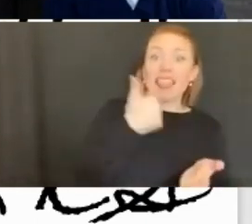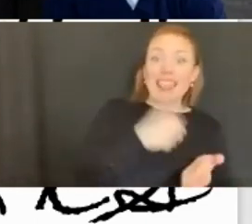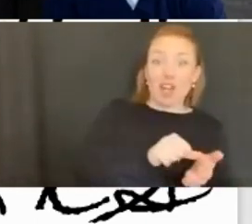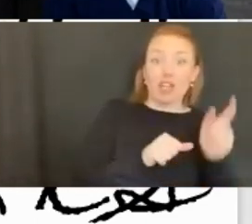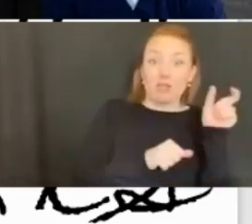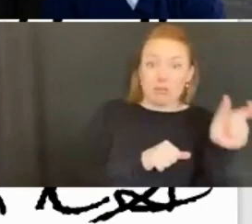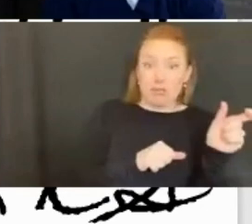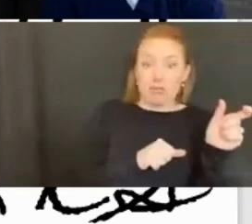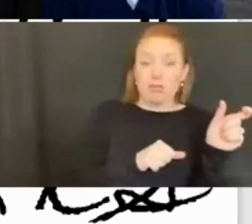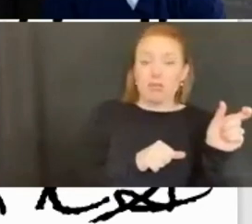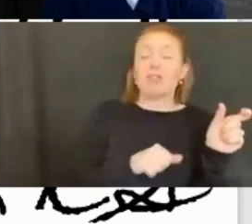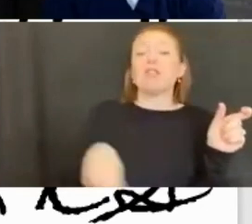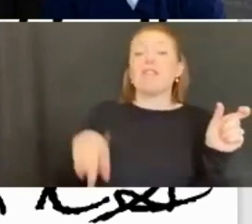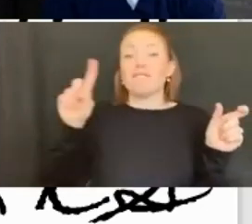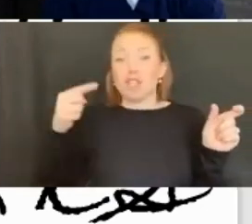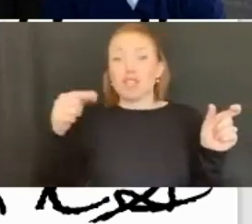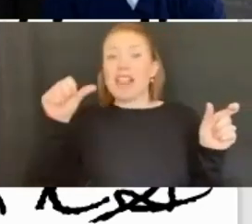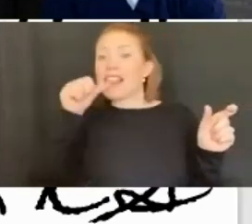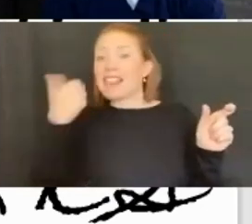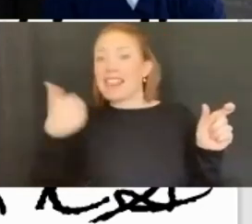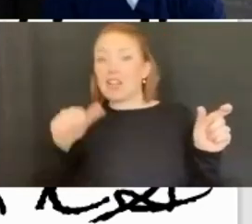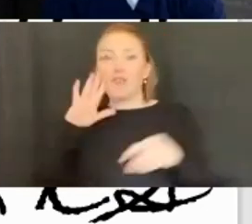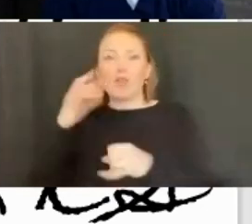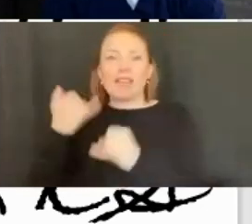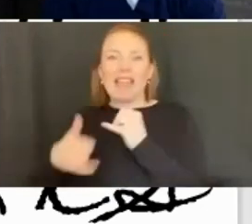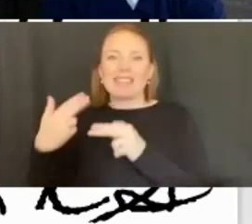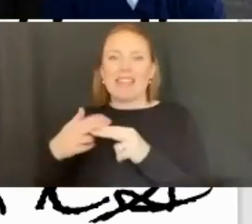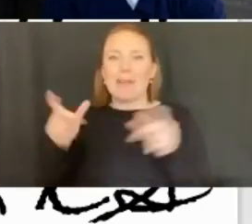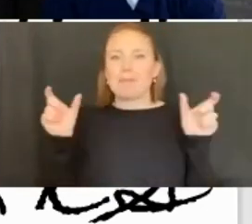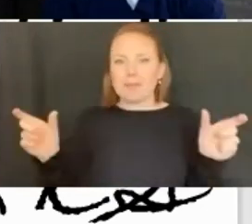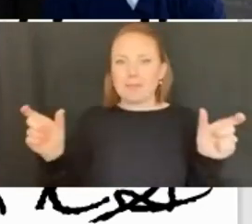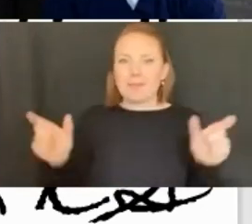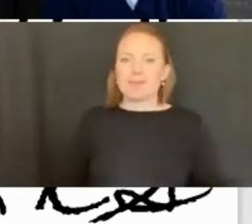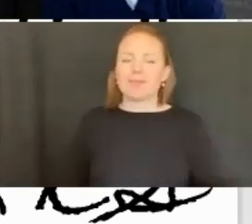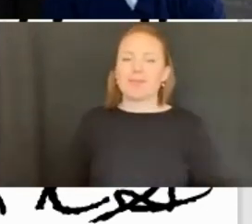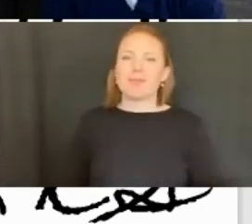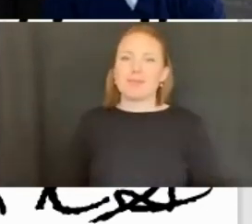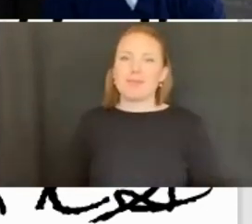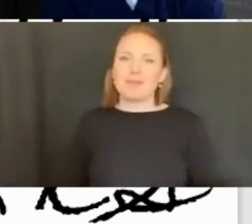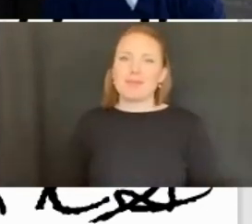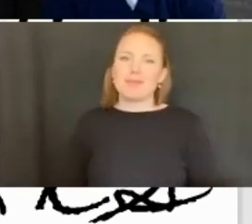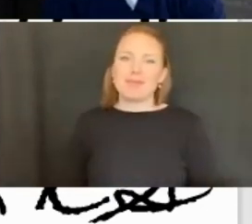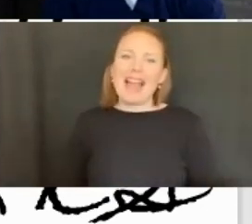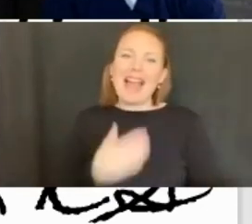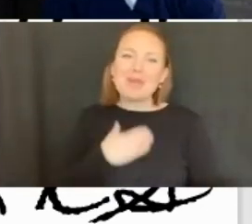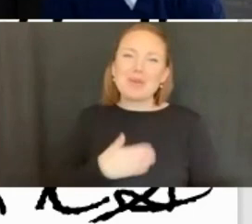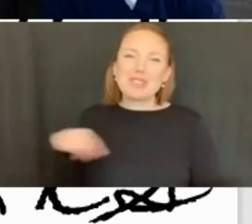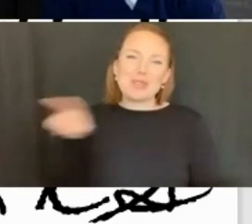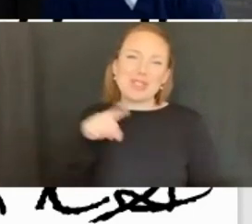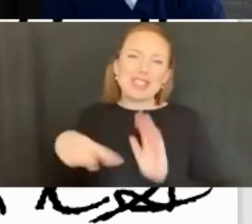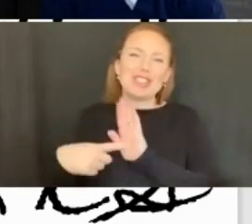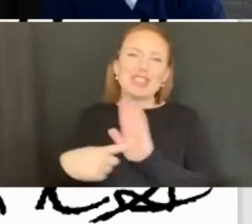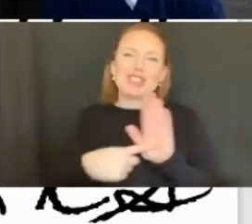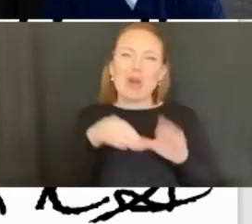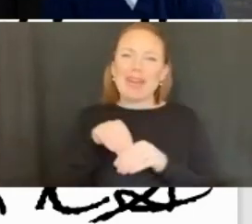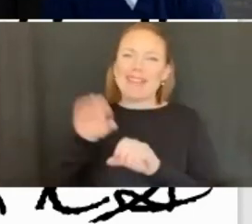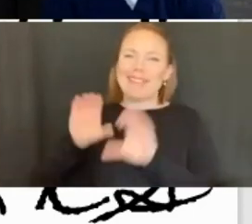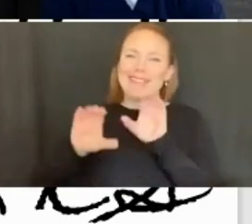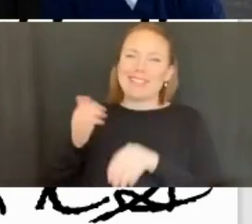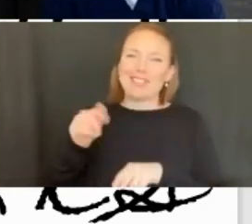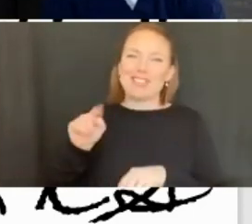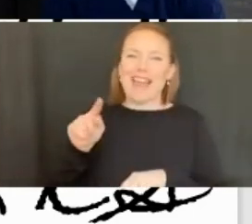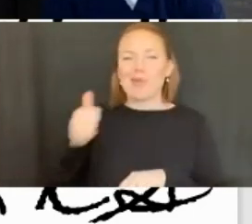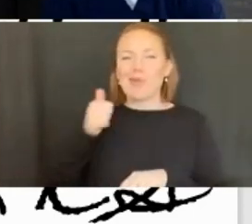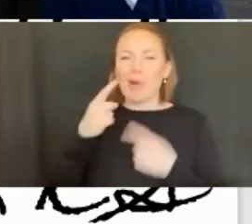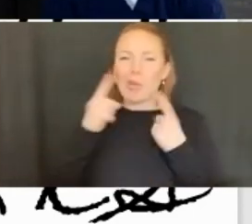Okay, take a second and do that. I wish I could have you share it with us in the chat, but it's not going to really work, but I'll hope